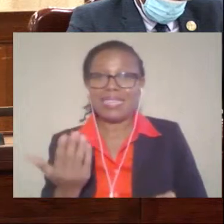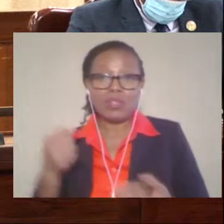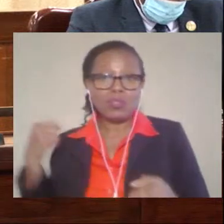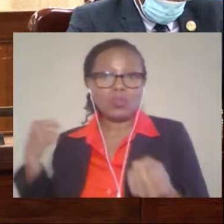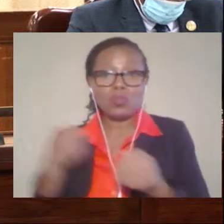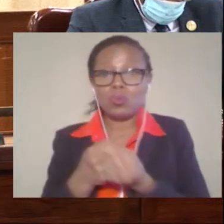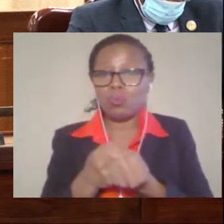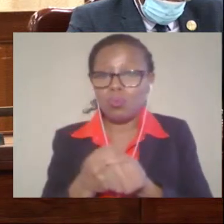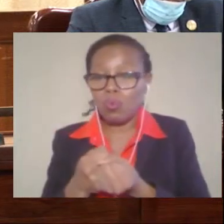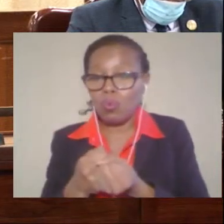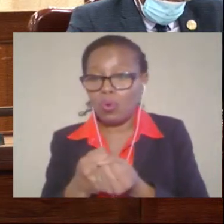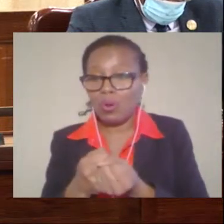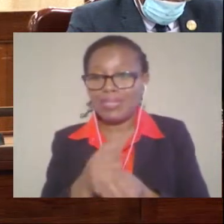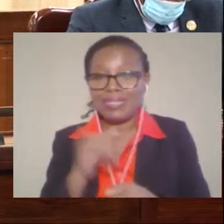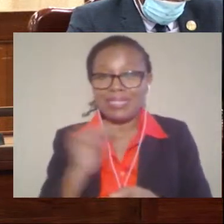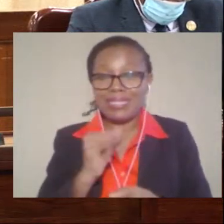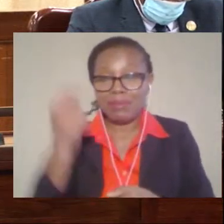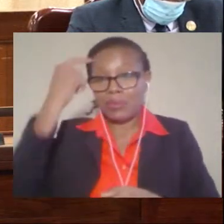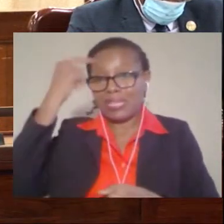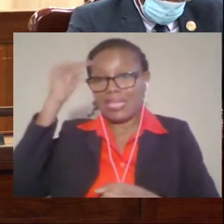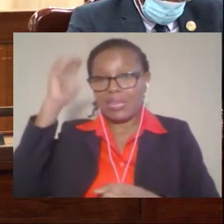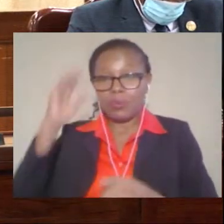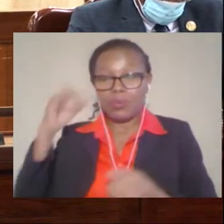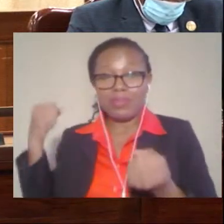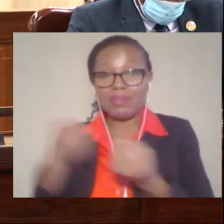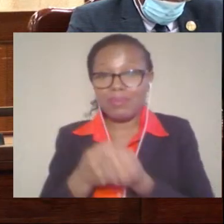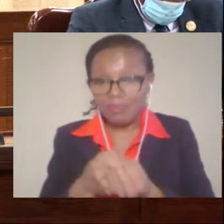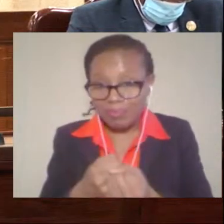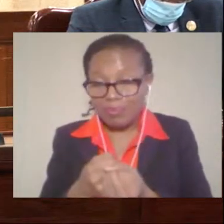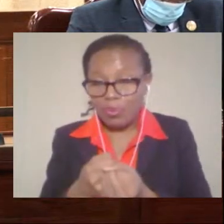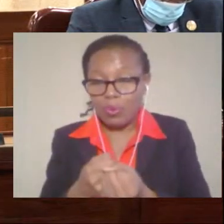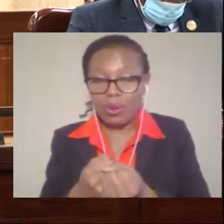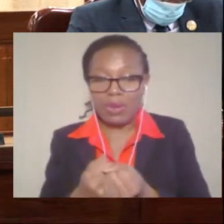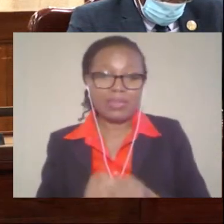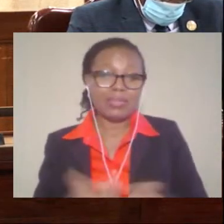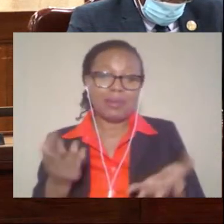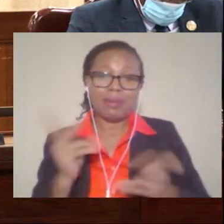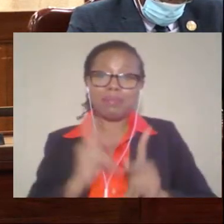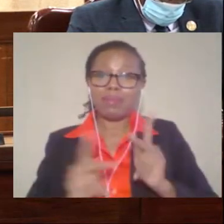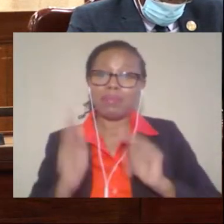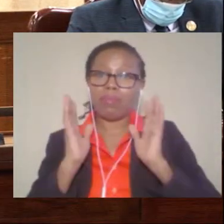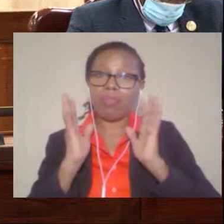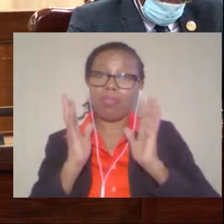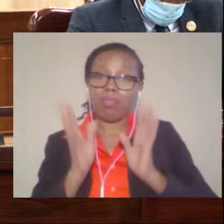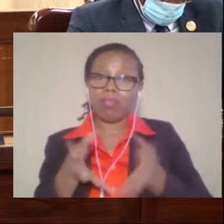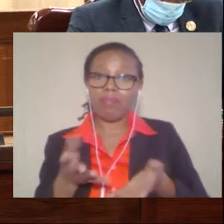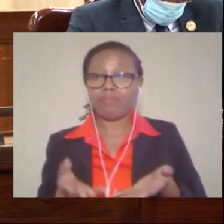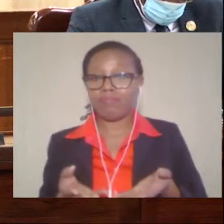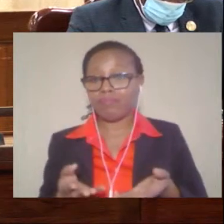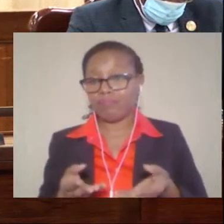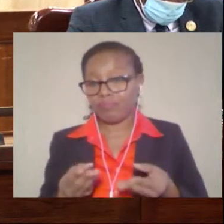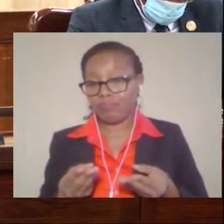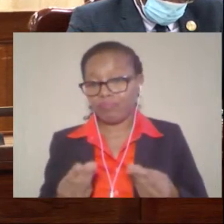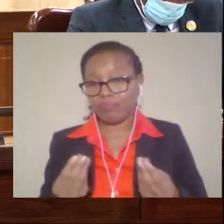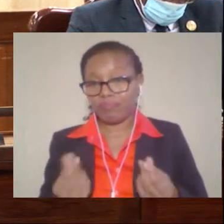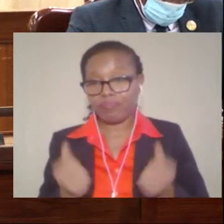and when that it leaves Barbadians again on the periphery of what we call a